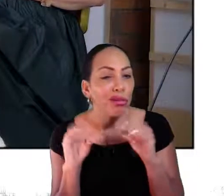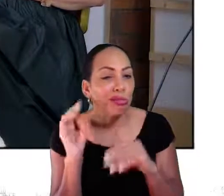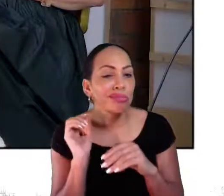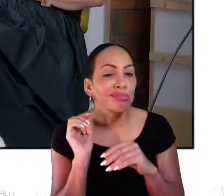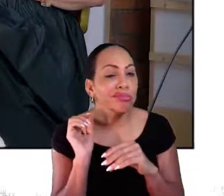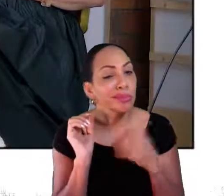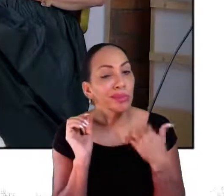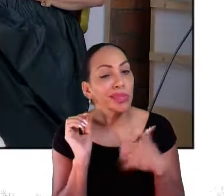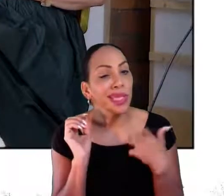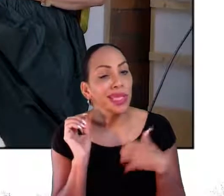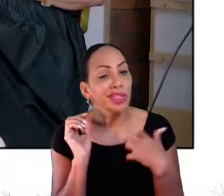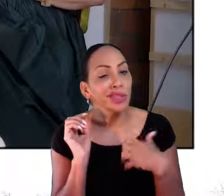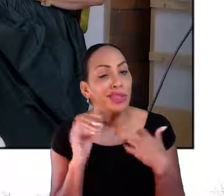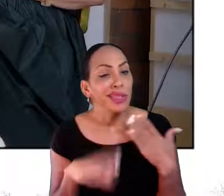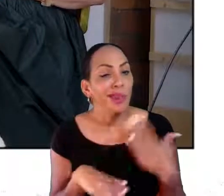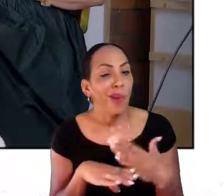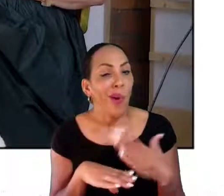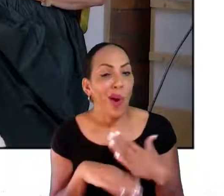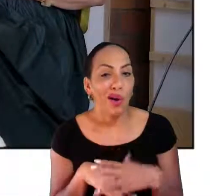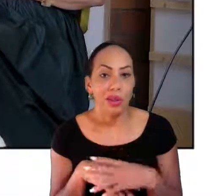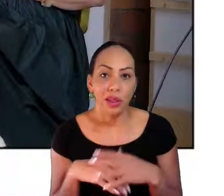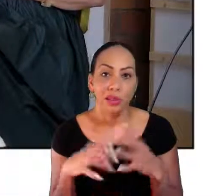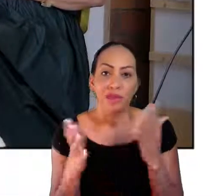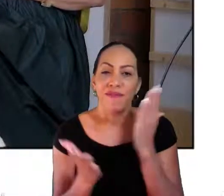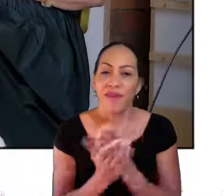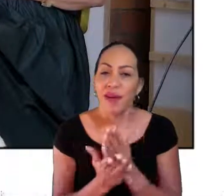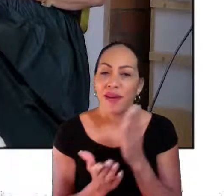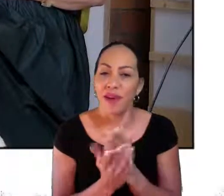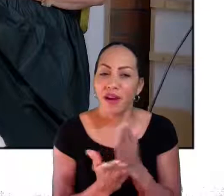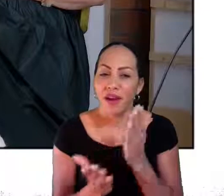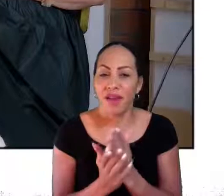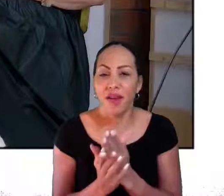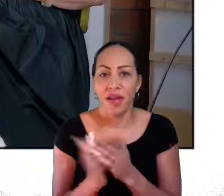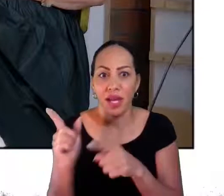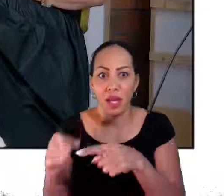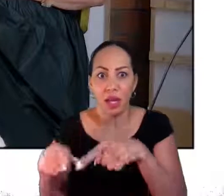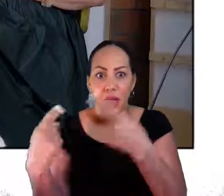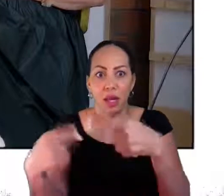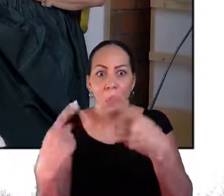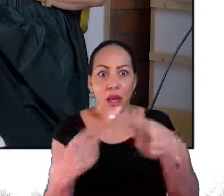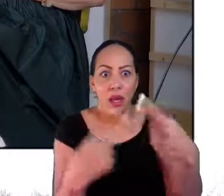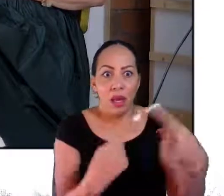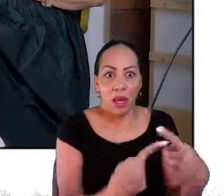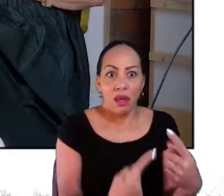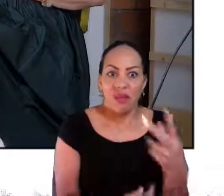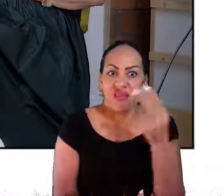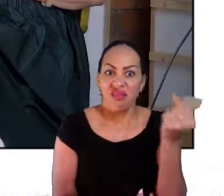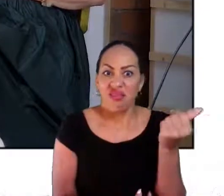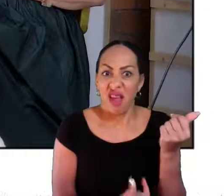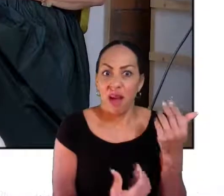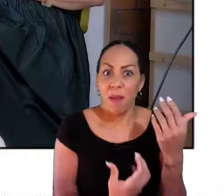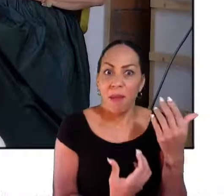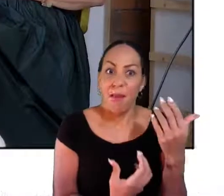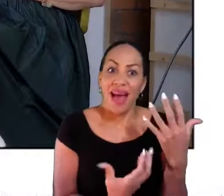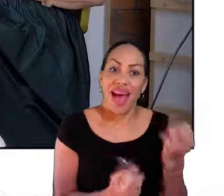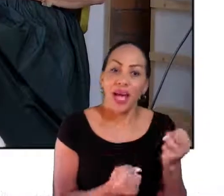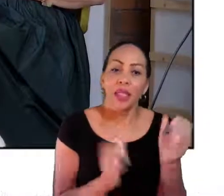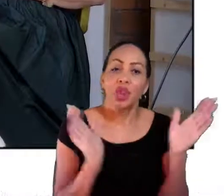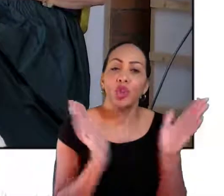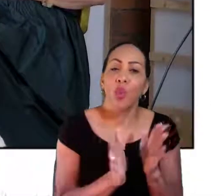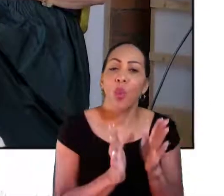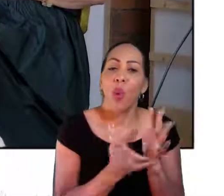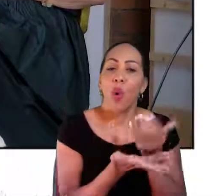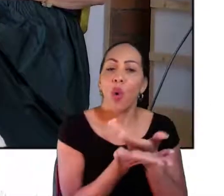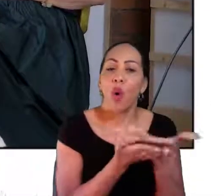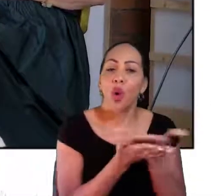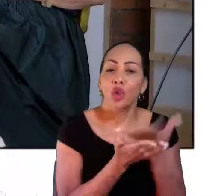interesting piece of work because it was mega varied. Like you had people that were running small consultancies around inclusion, thinking about care in the workplace, and you